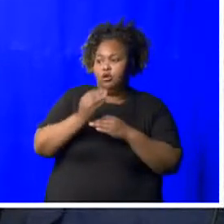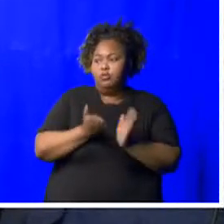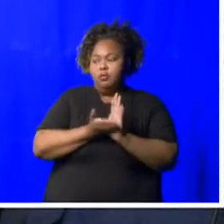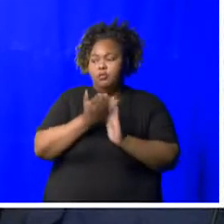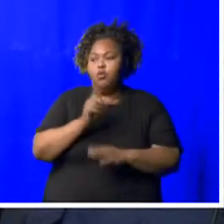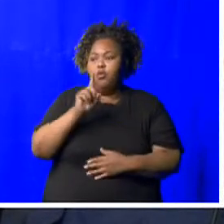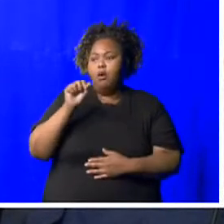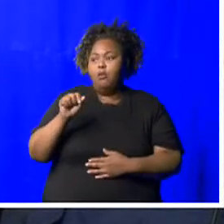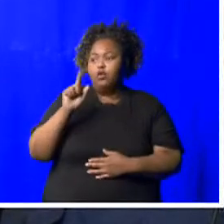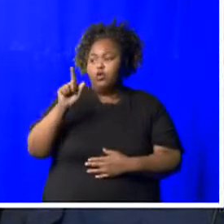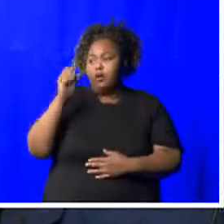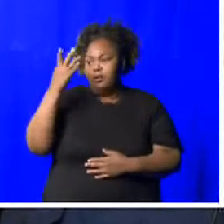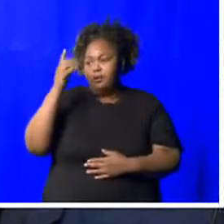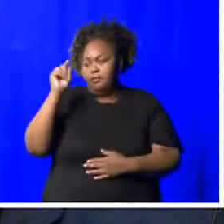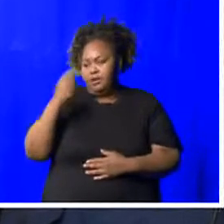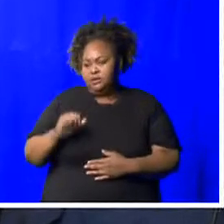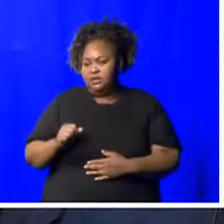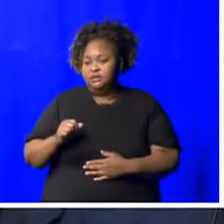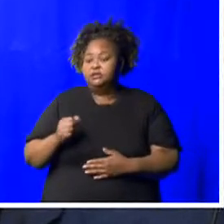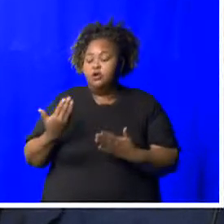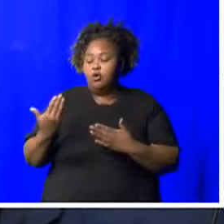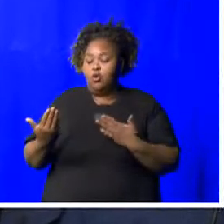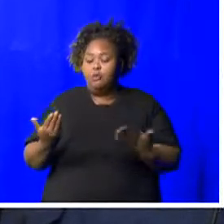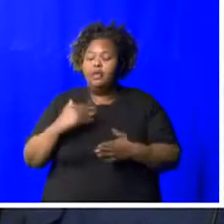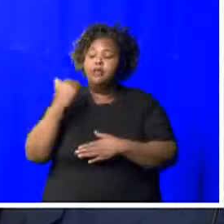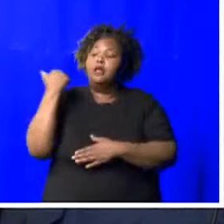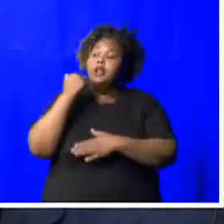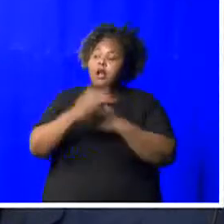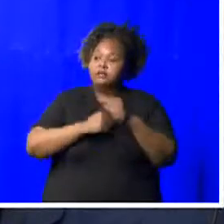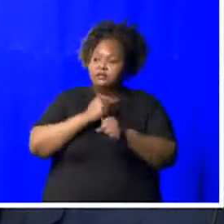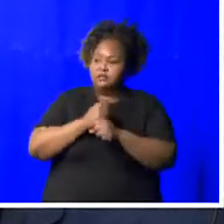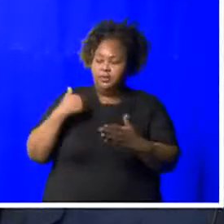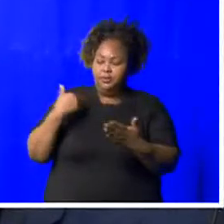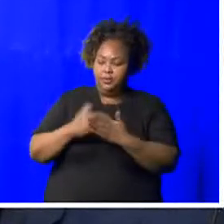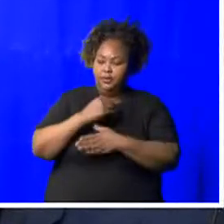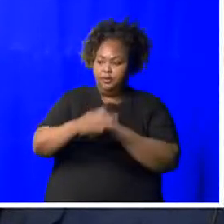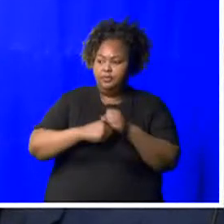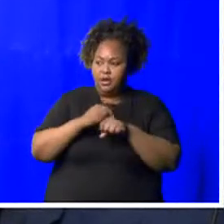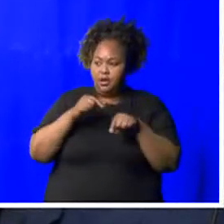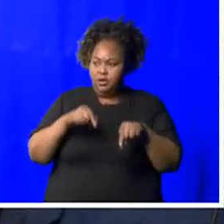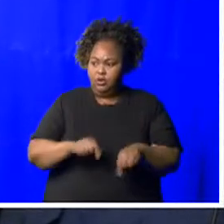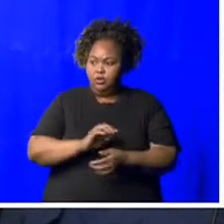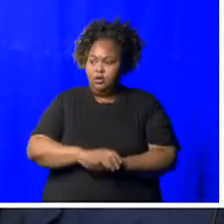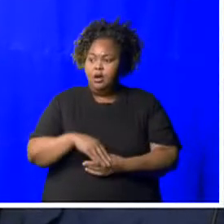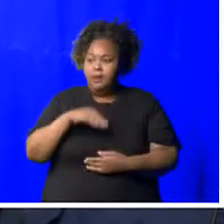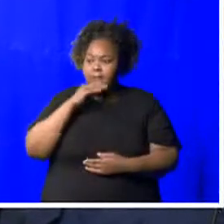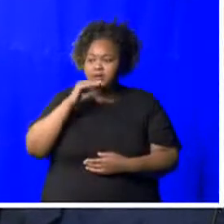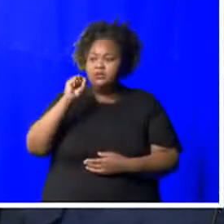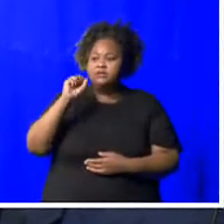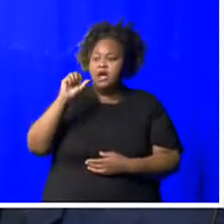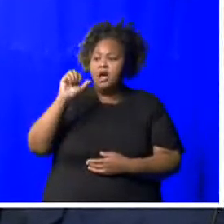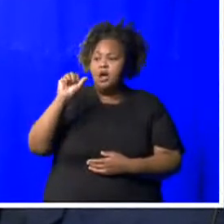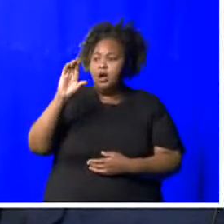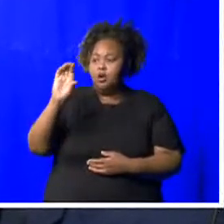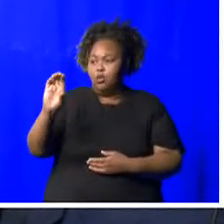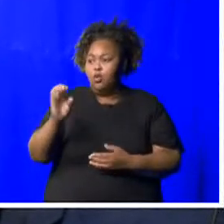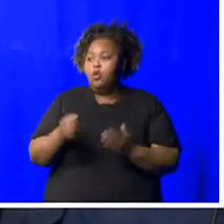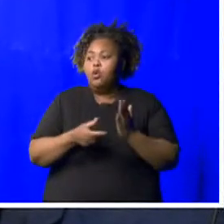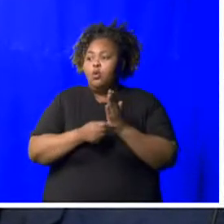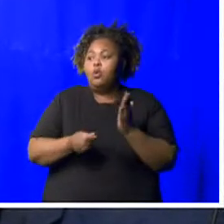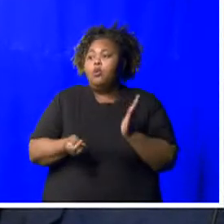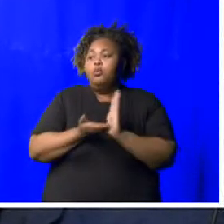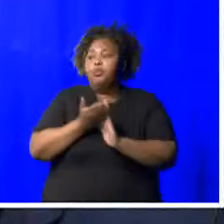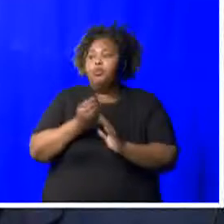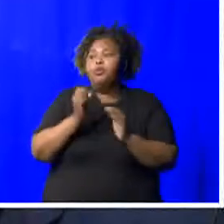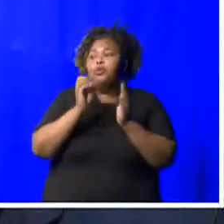1.1% on 2023-2024. Of this, SACU receipts increased from 11.75